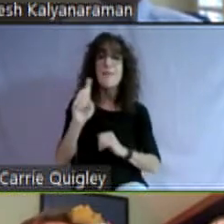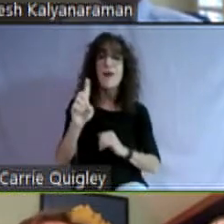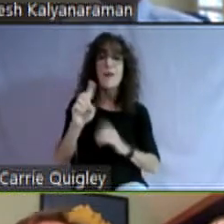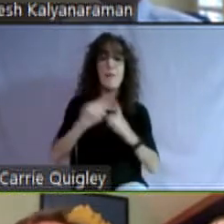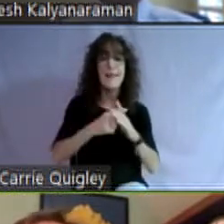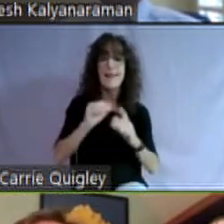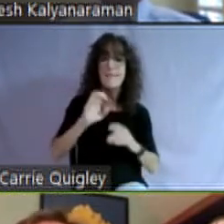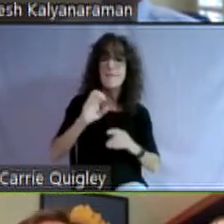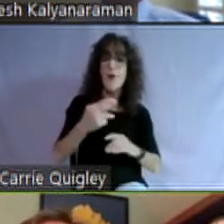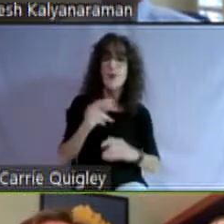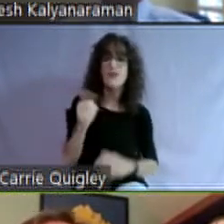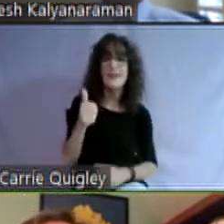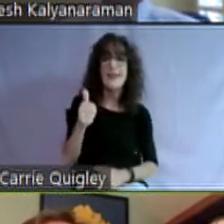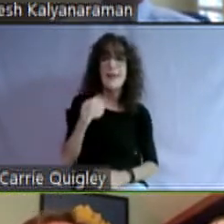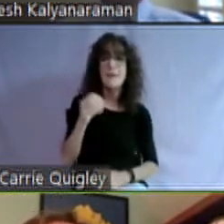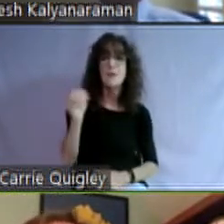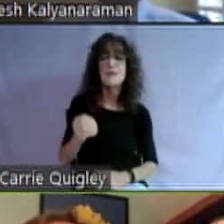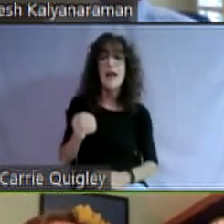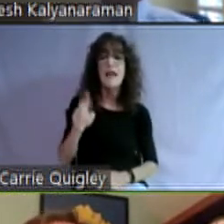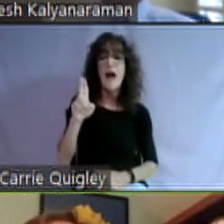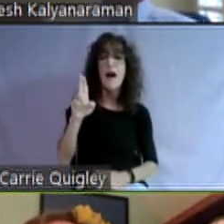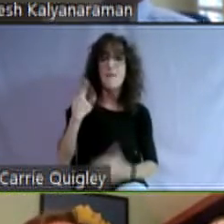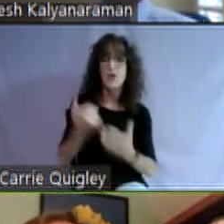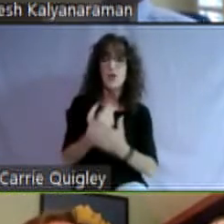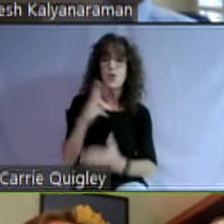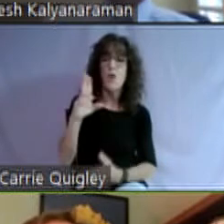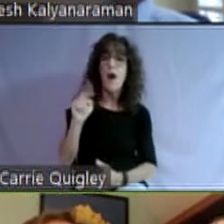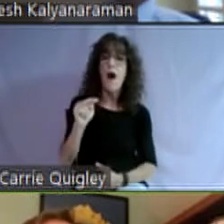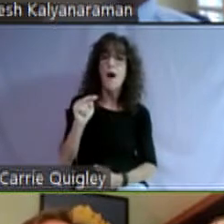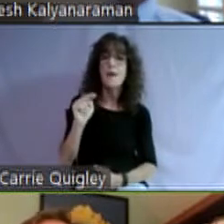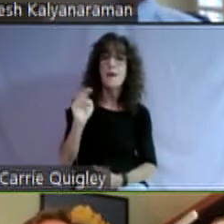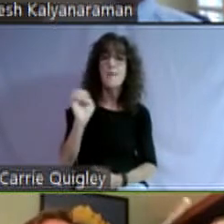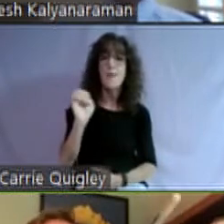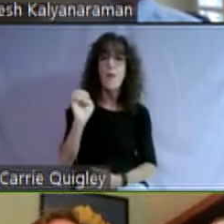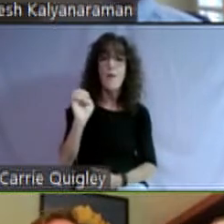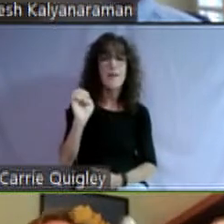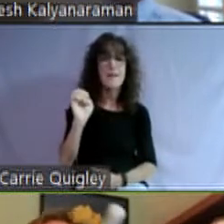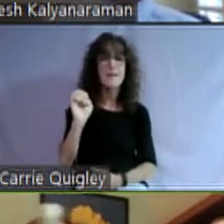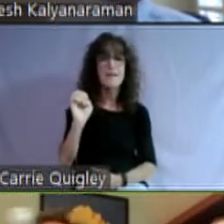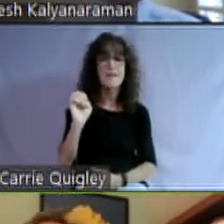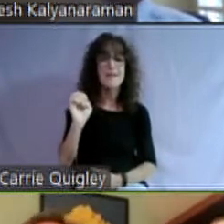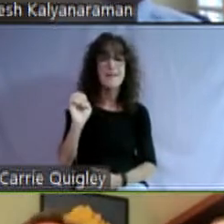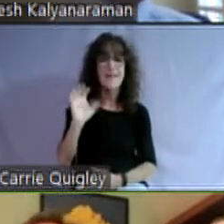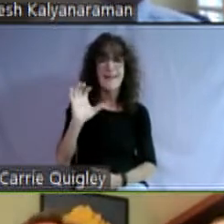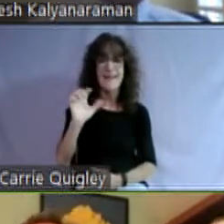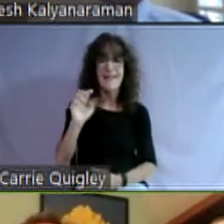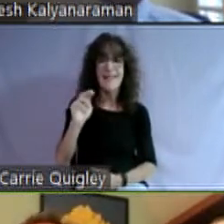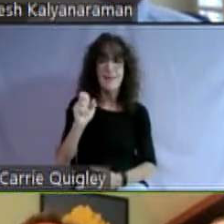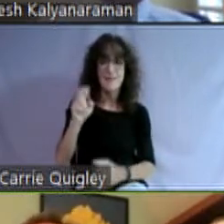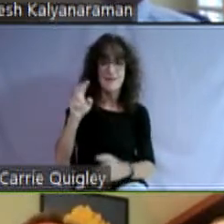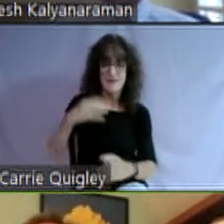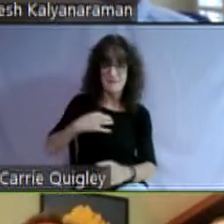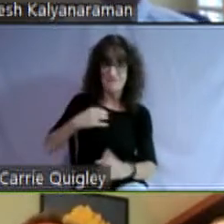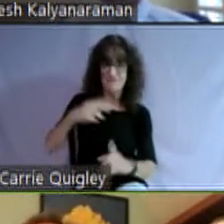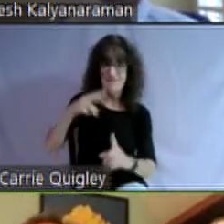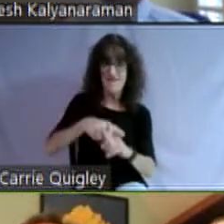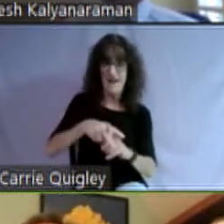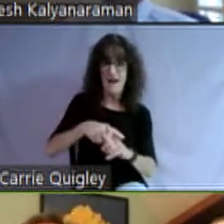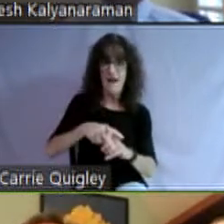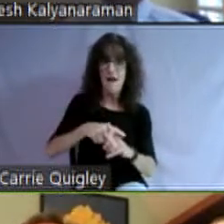about 10% of the new unemployment claims filed. As we moved down through